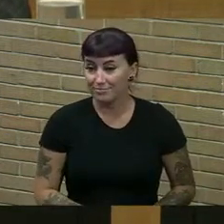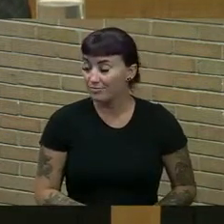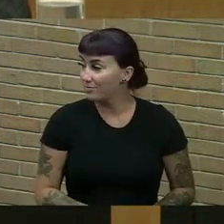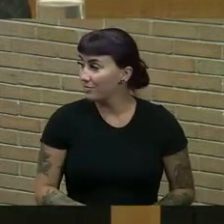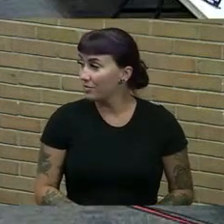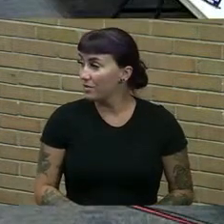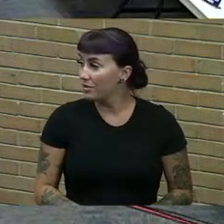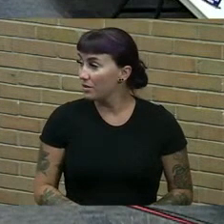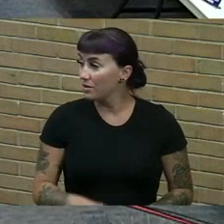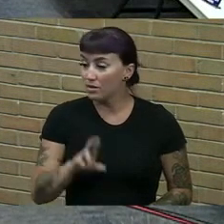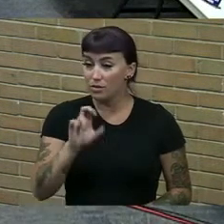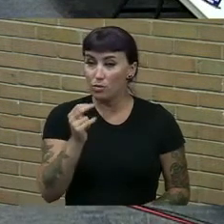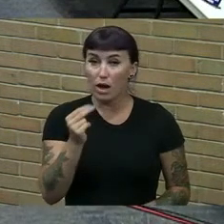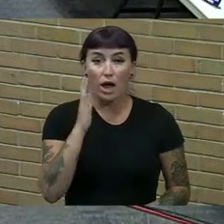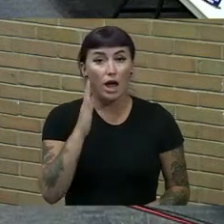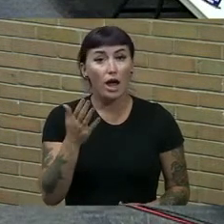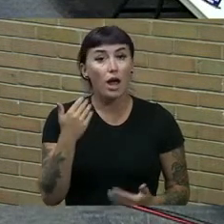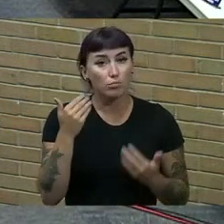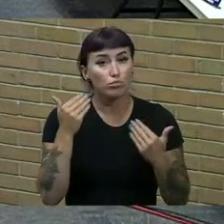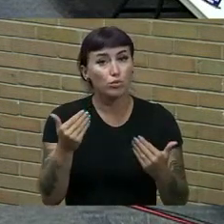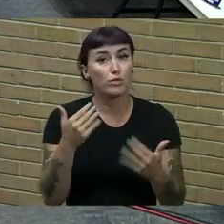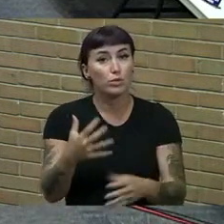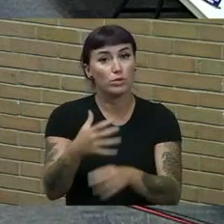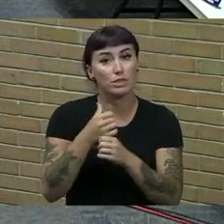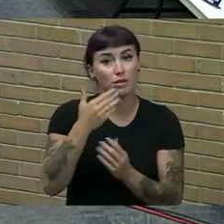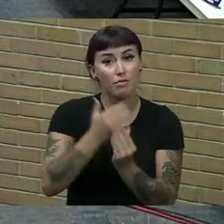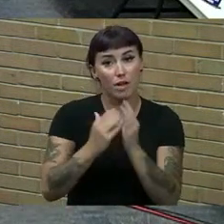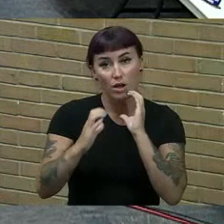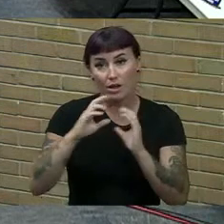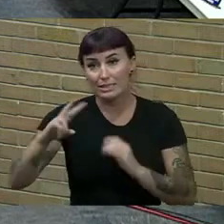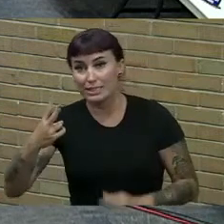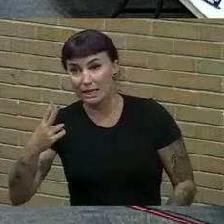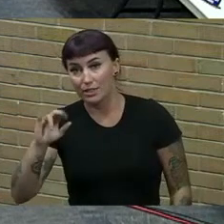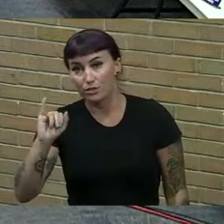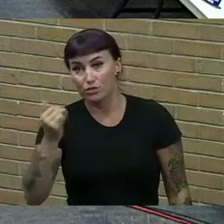I move that we receive and file the communications. Second.